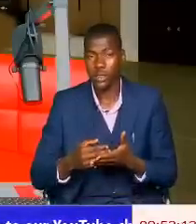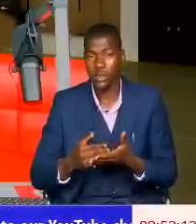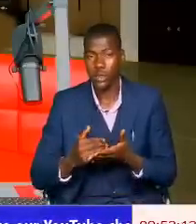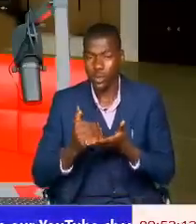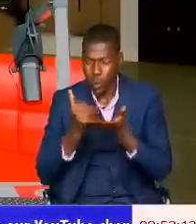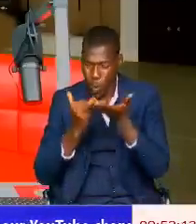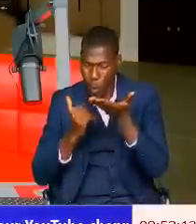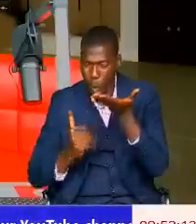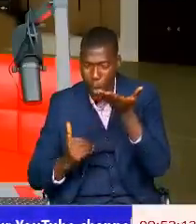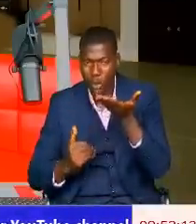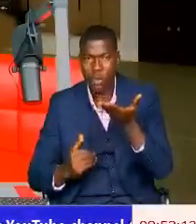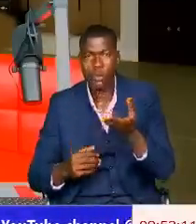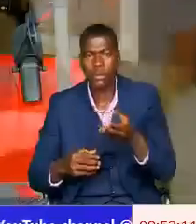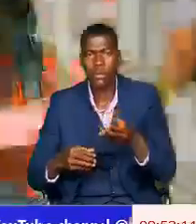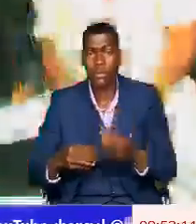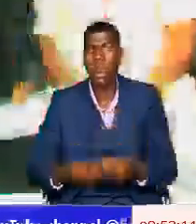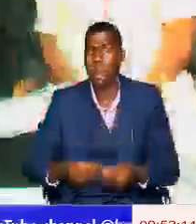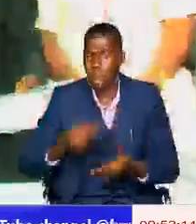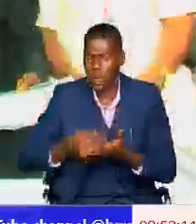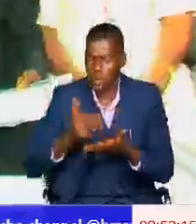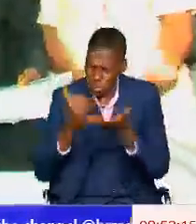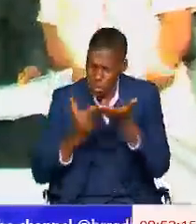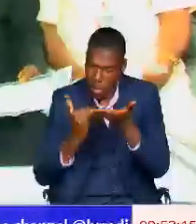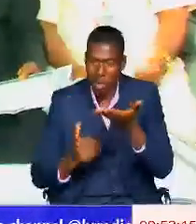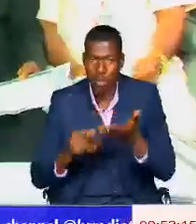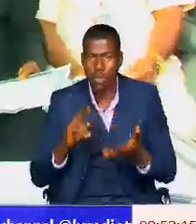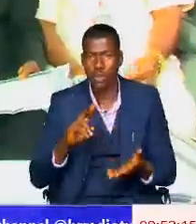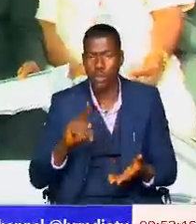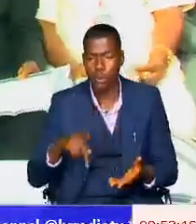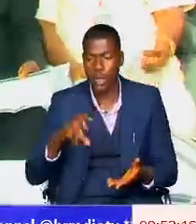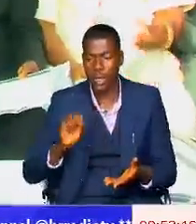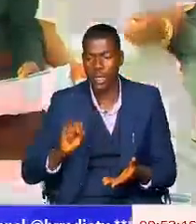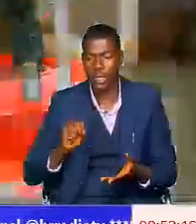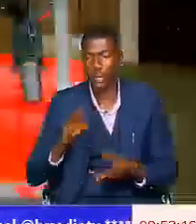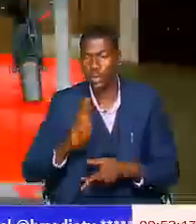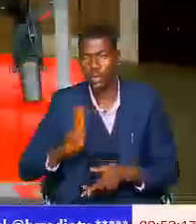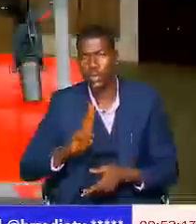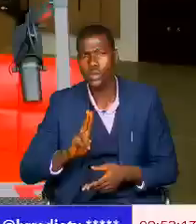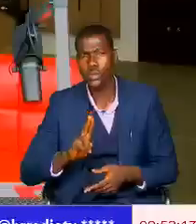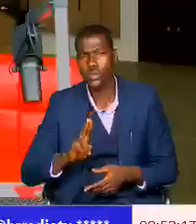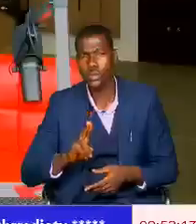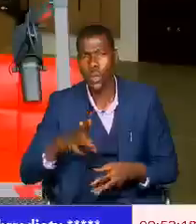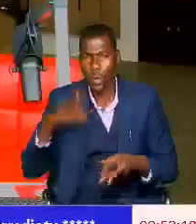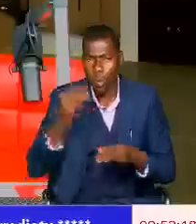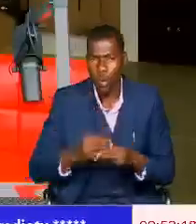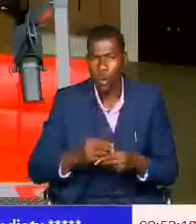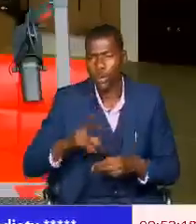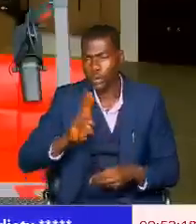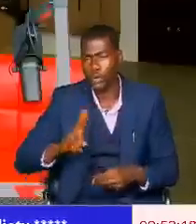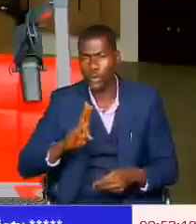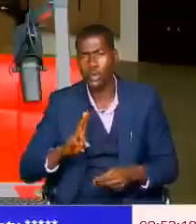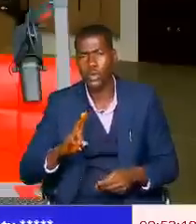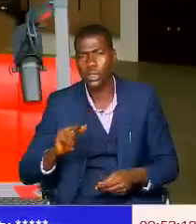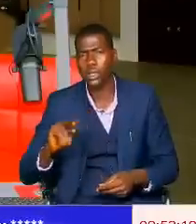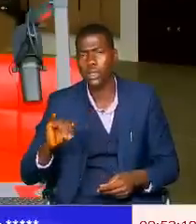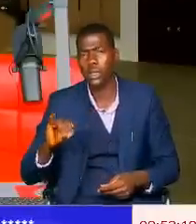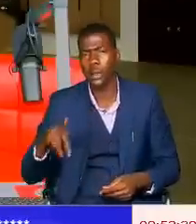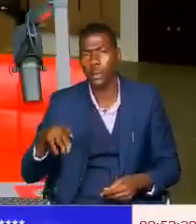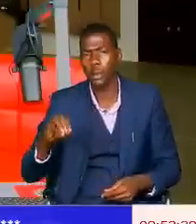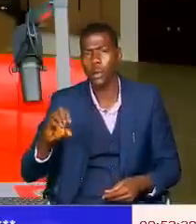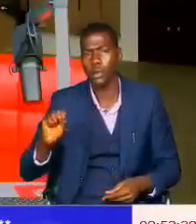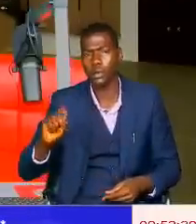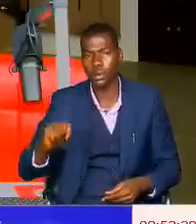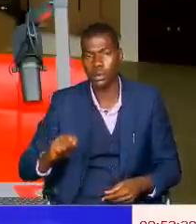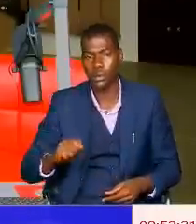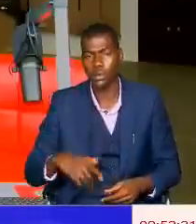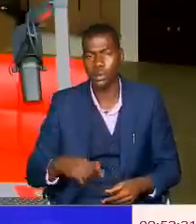UPS than to use NIPOST? It is a lot cheaper to use something FedEx than to use NIPOST.